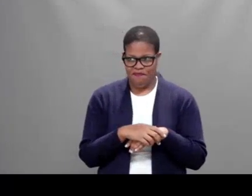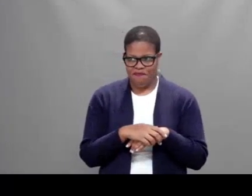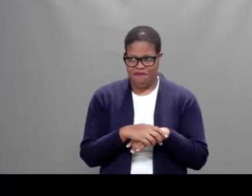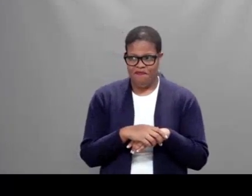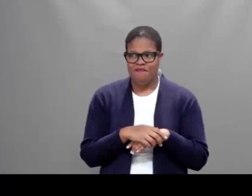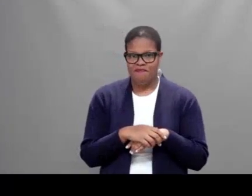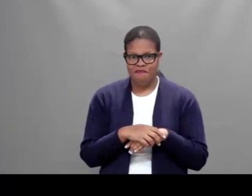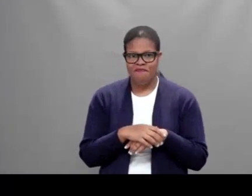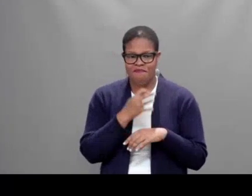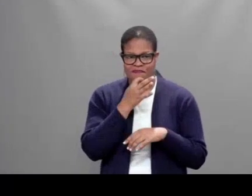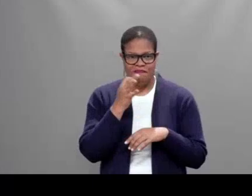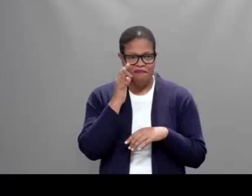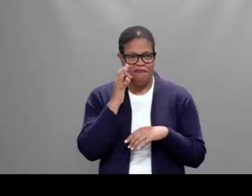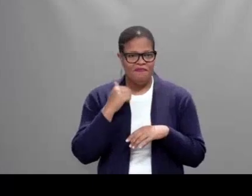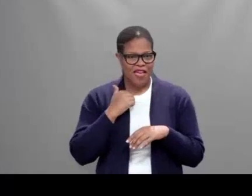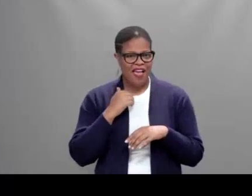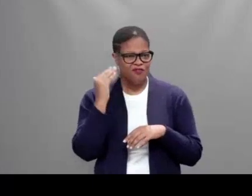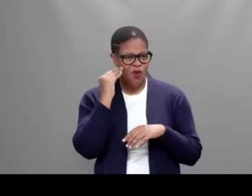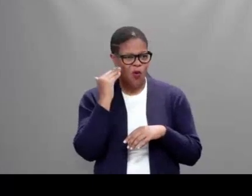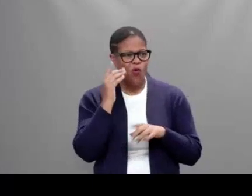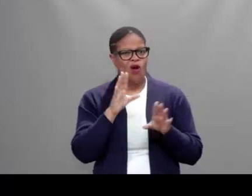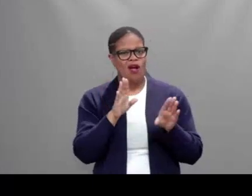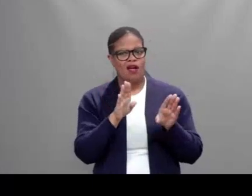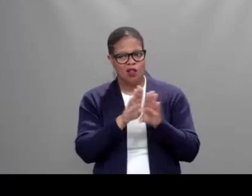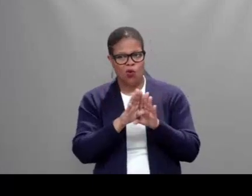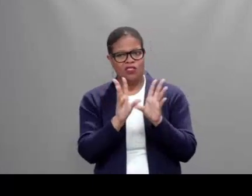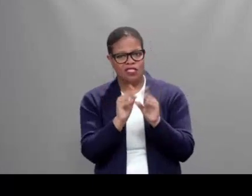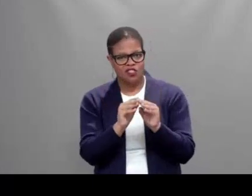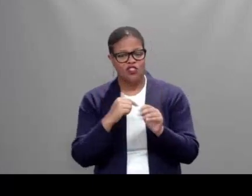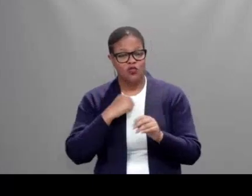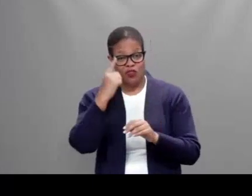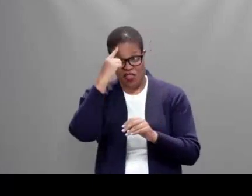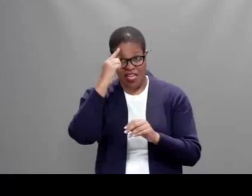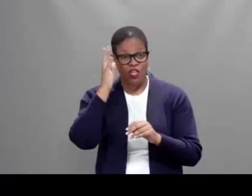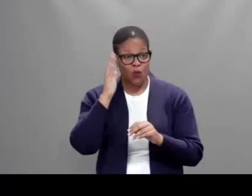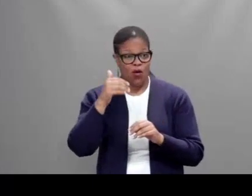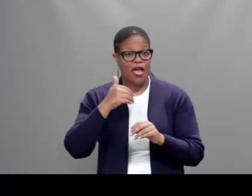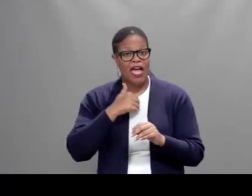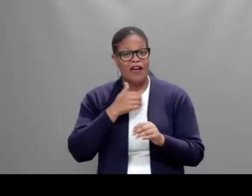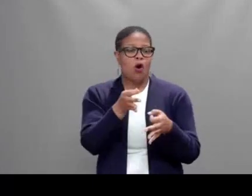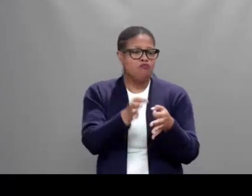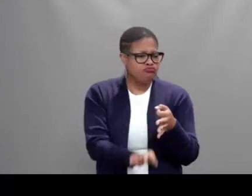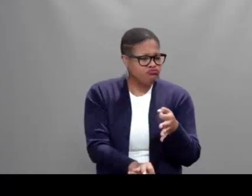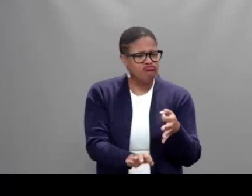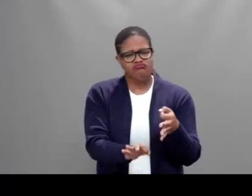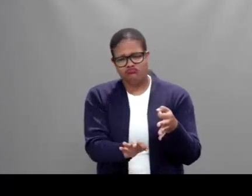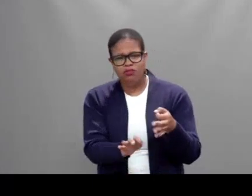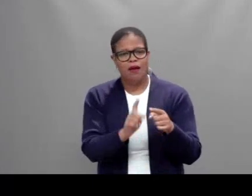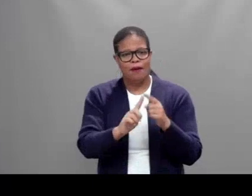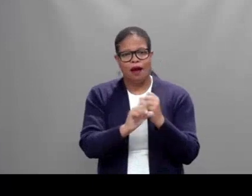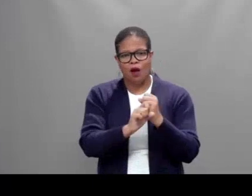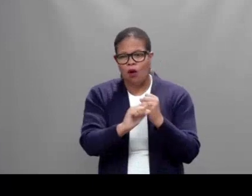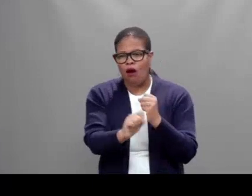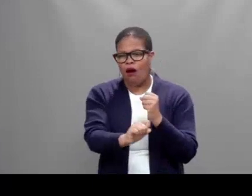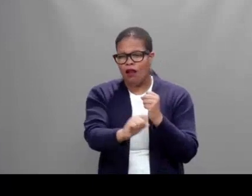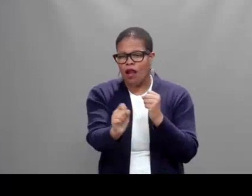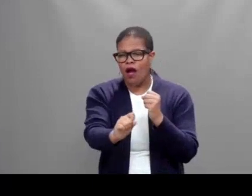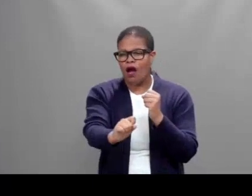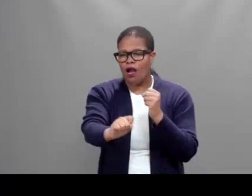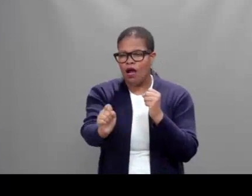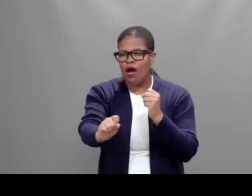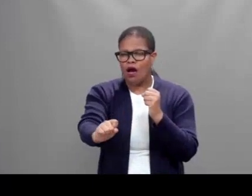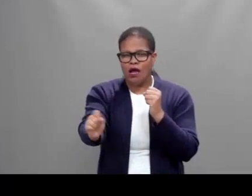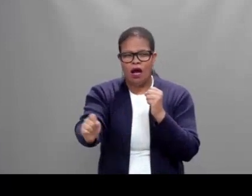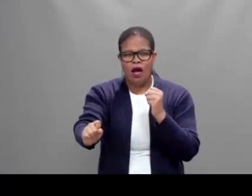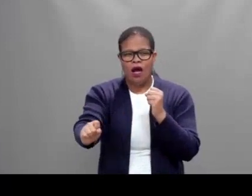I have known closed sessions where you think you're gonna have just a simple thing go on for hours